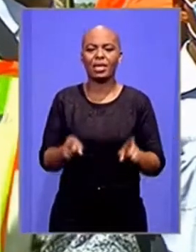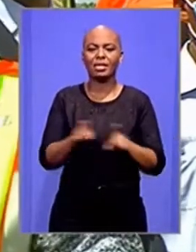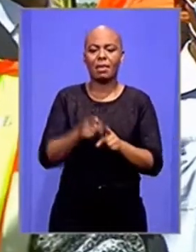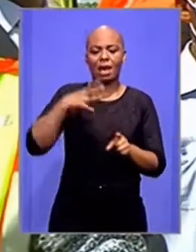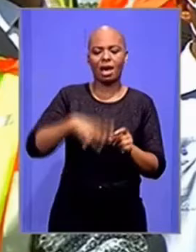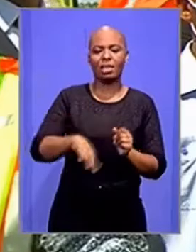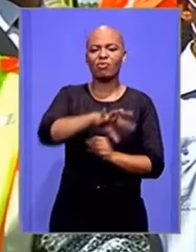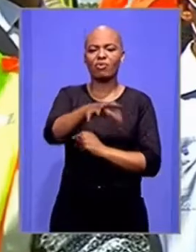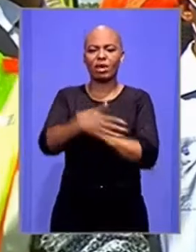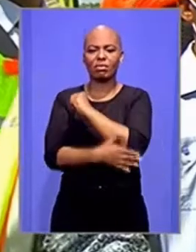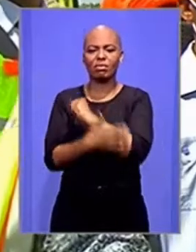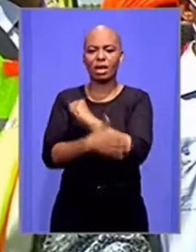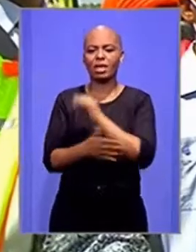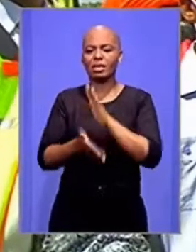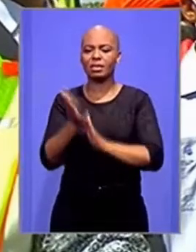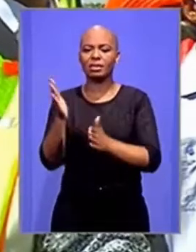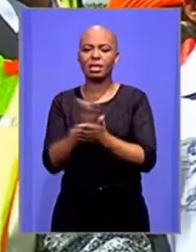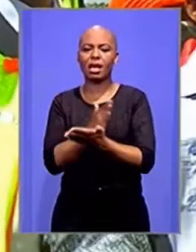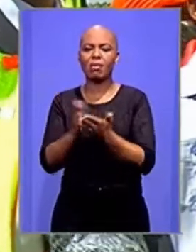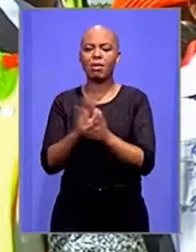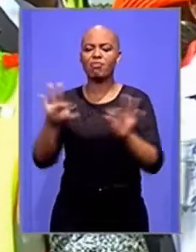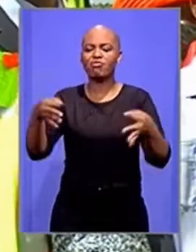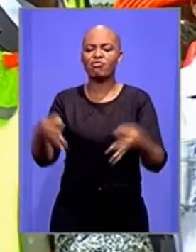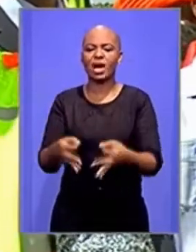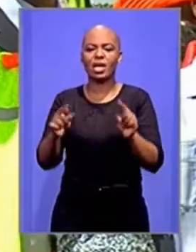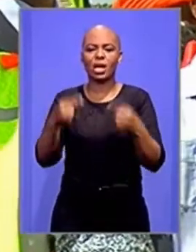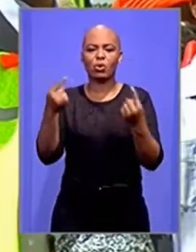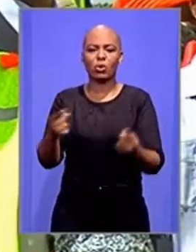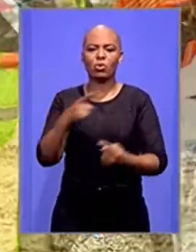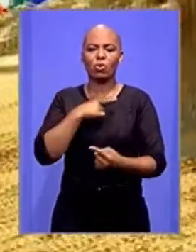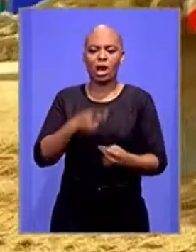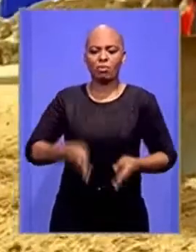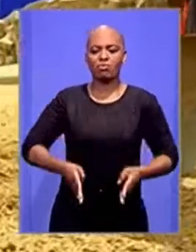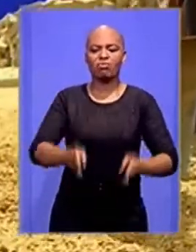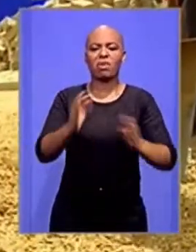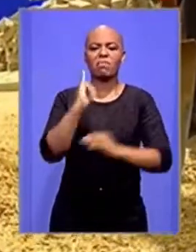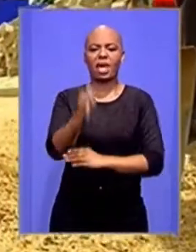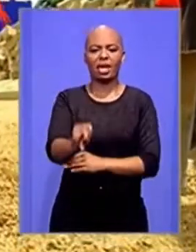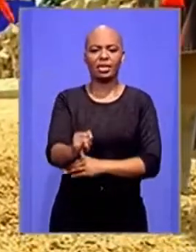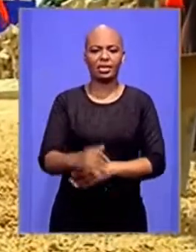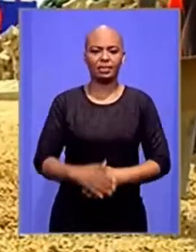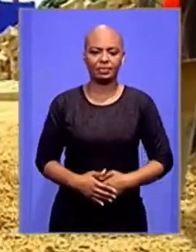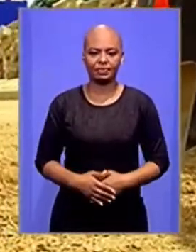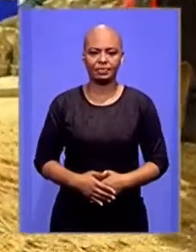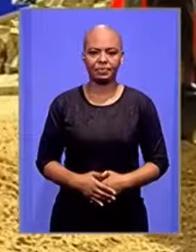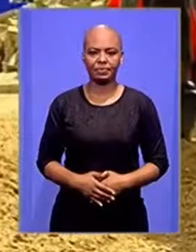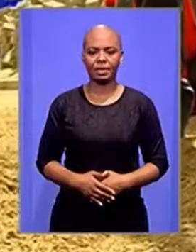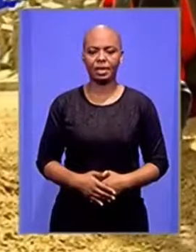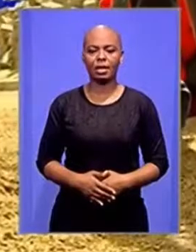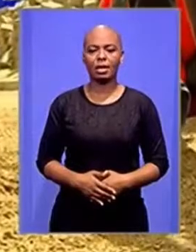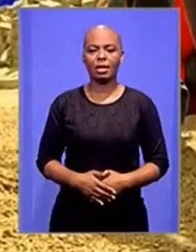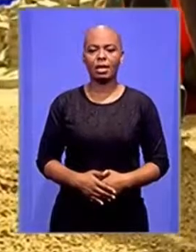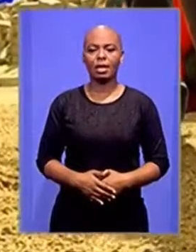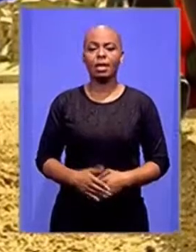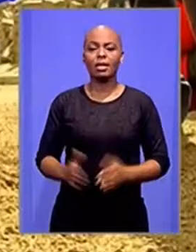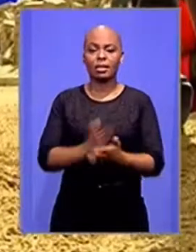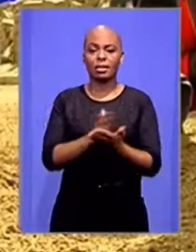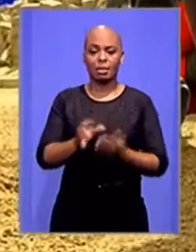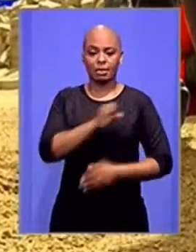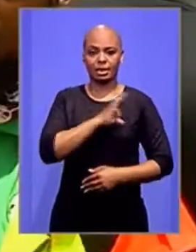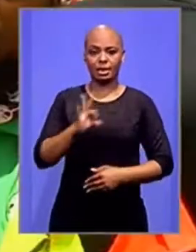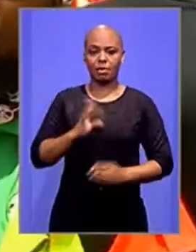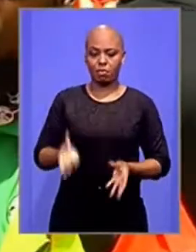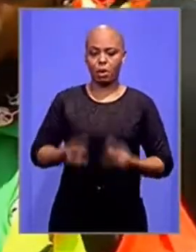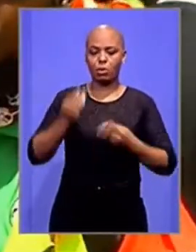able to go and bury their dead because of bad roads. Go bašomi ba projeke ye ke kimollo go bona. Ke